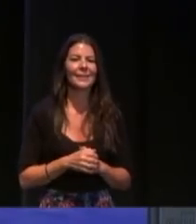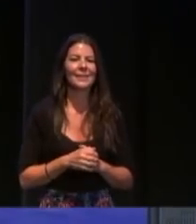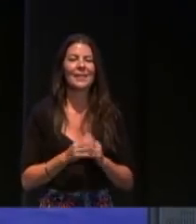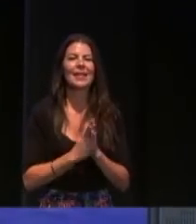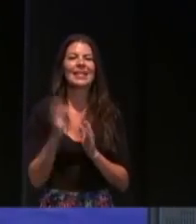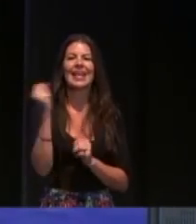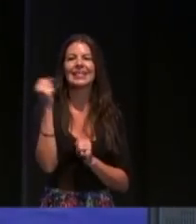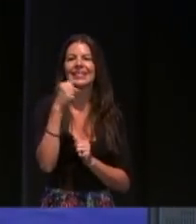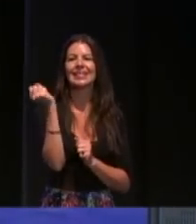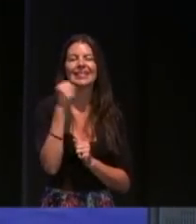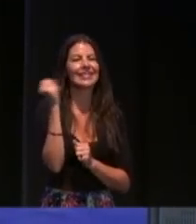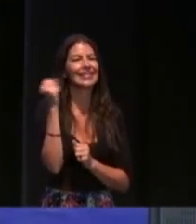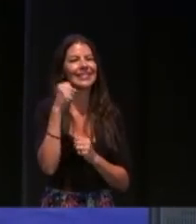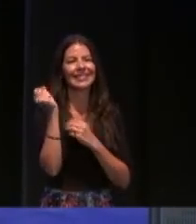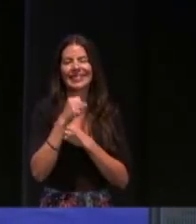Yes!